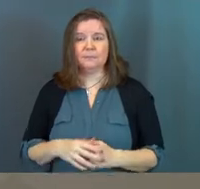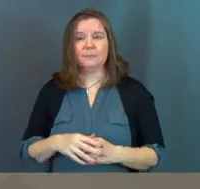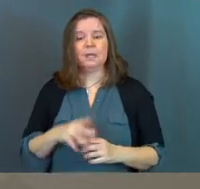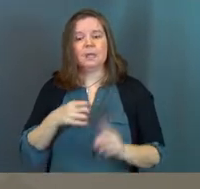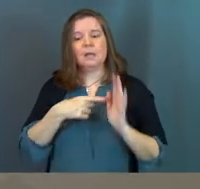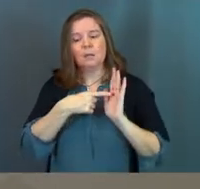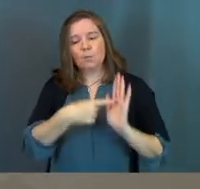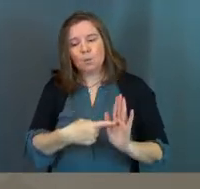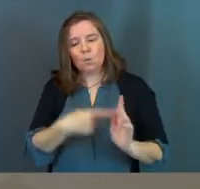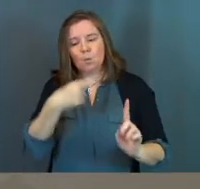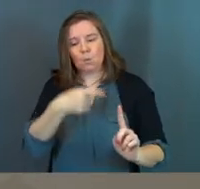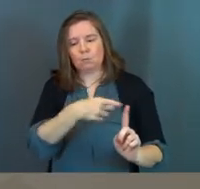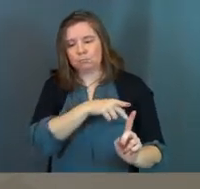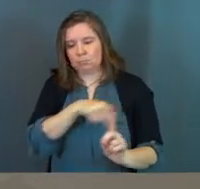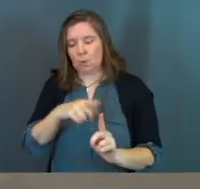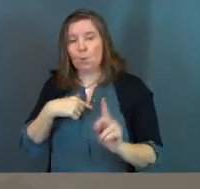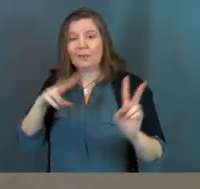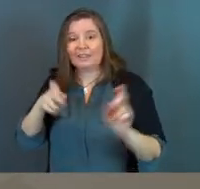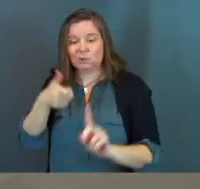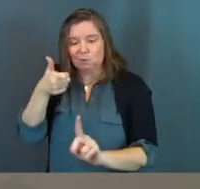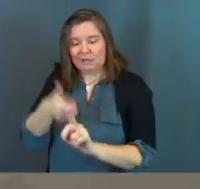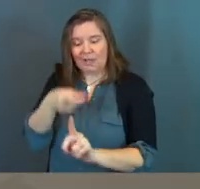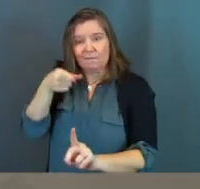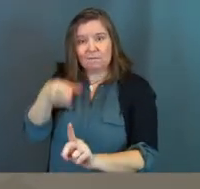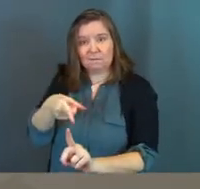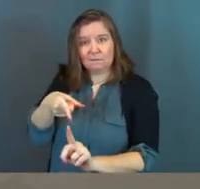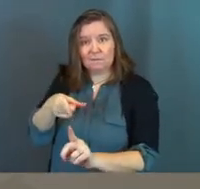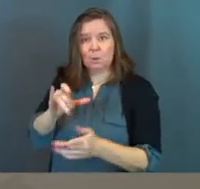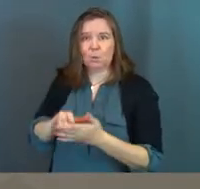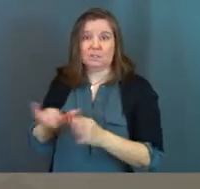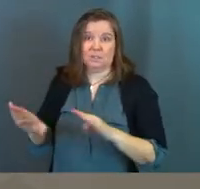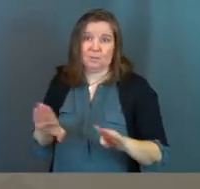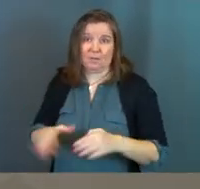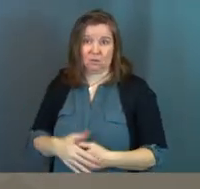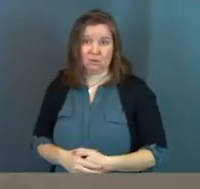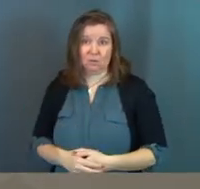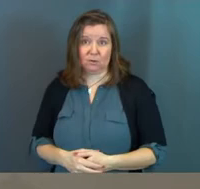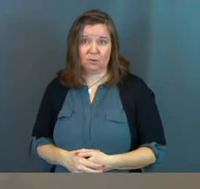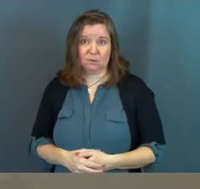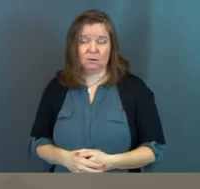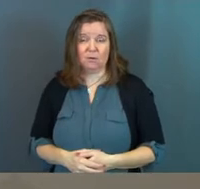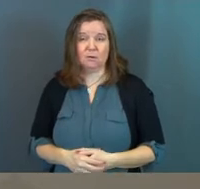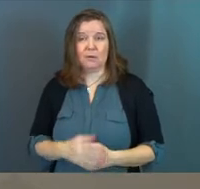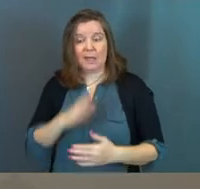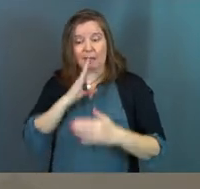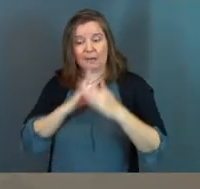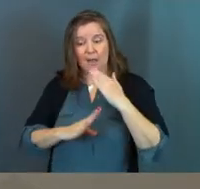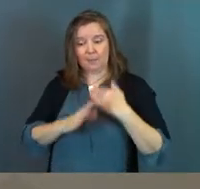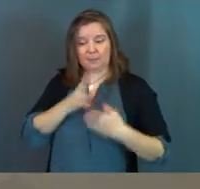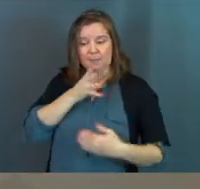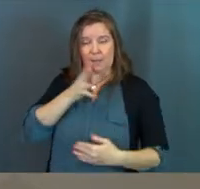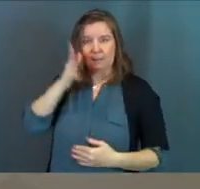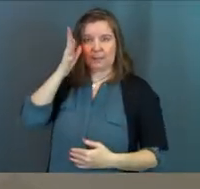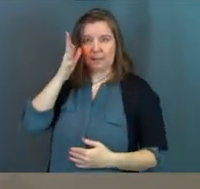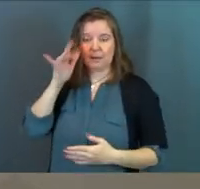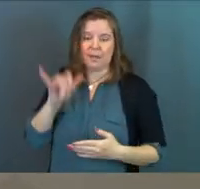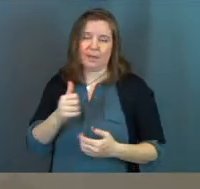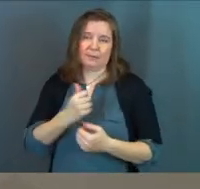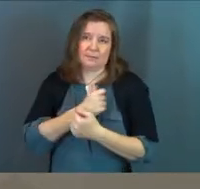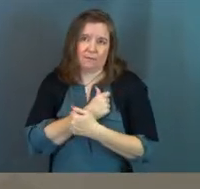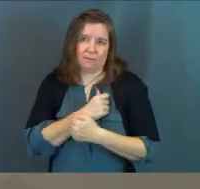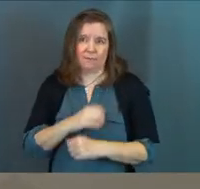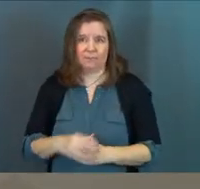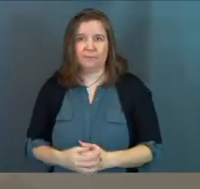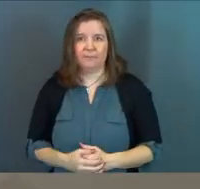It points right to what the issue actually is, which is the behavior. And it humbles mom and dad, and that's